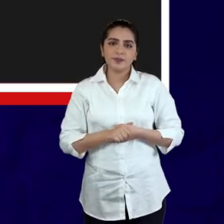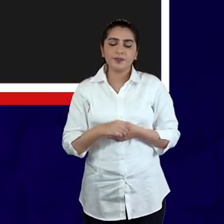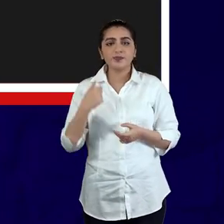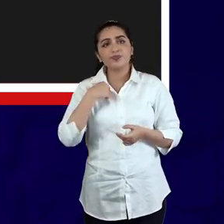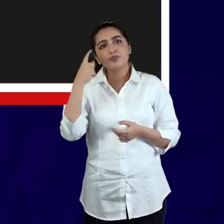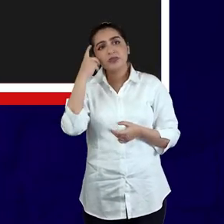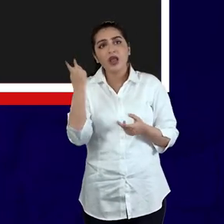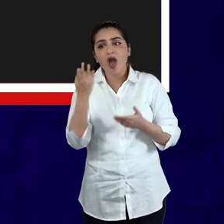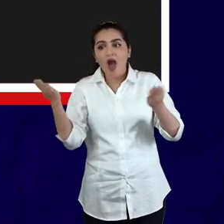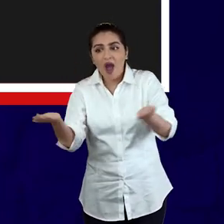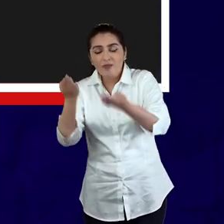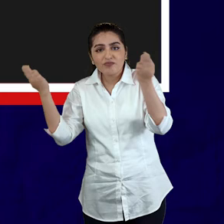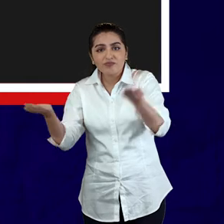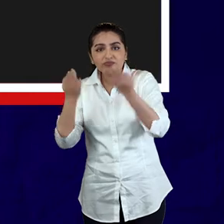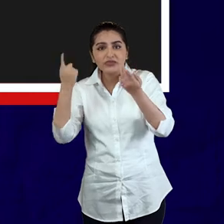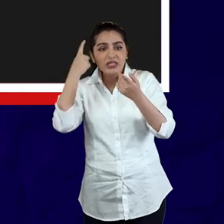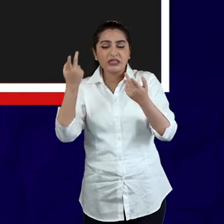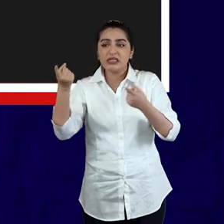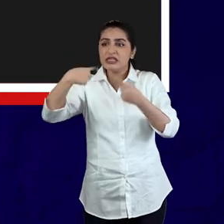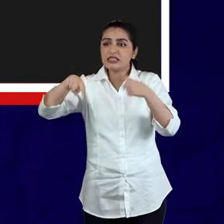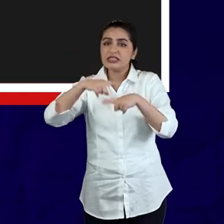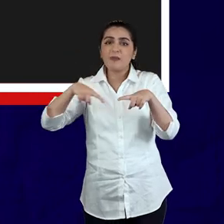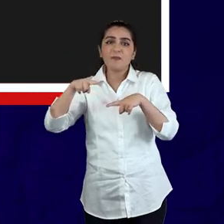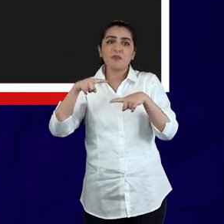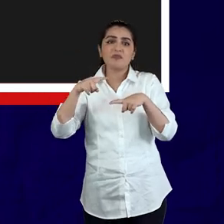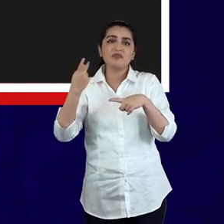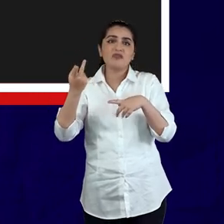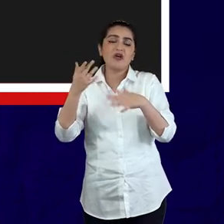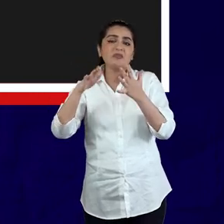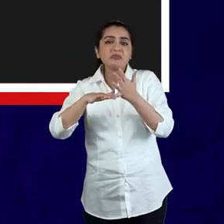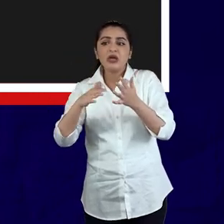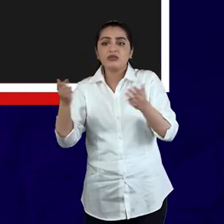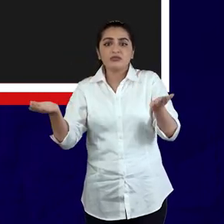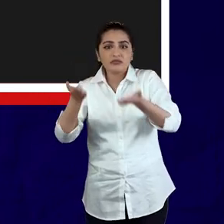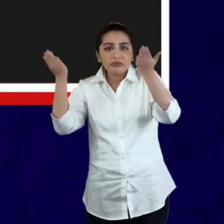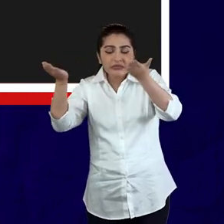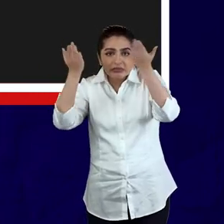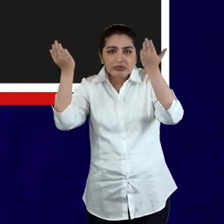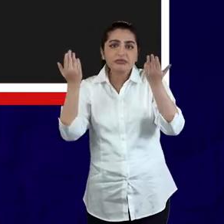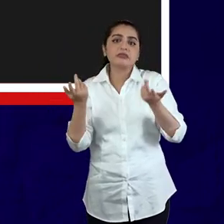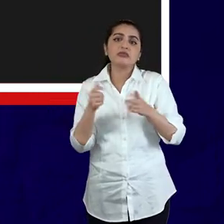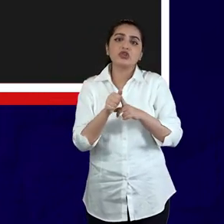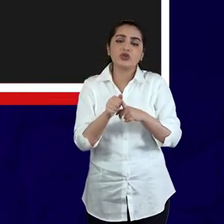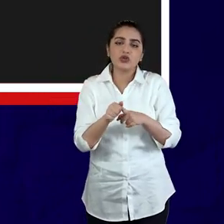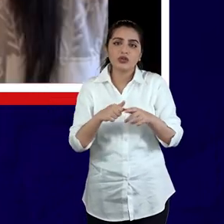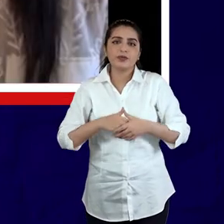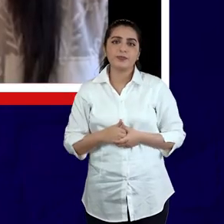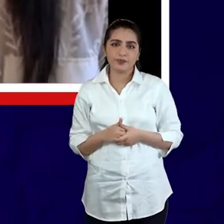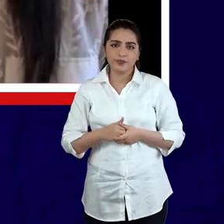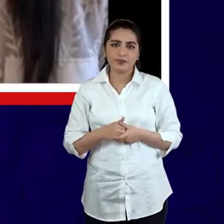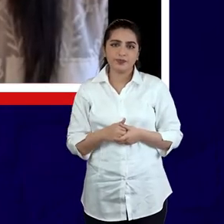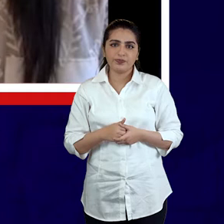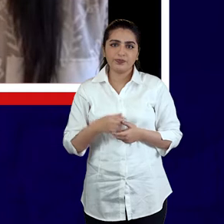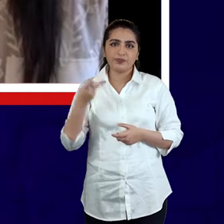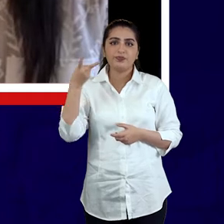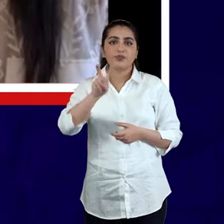even literally lifting them off the ground with your design with the steps. So can you talk a little bit more about that idea